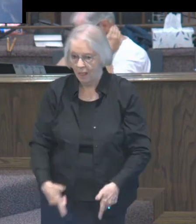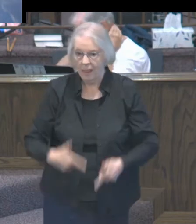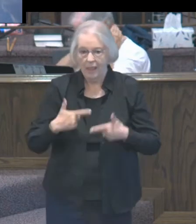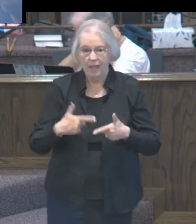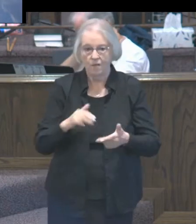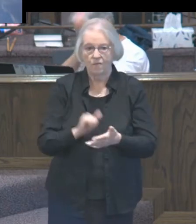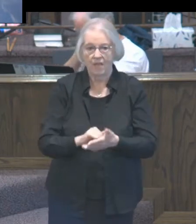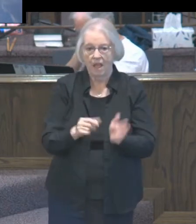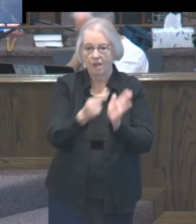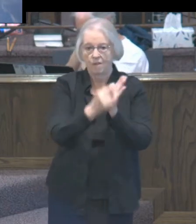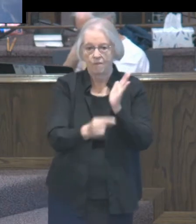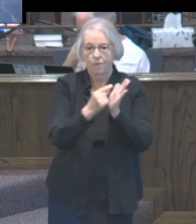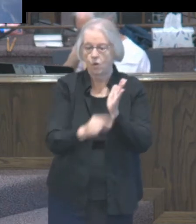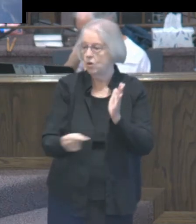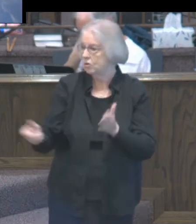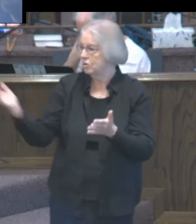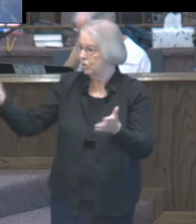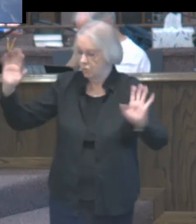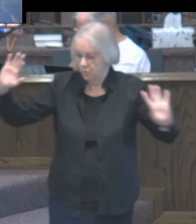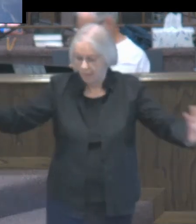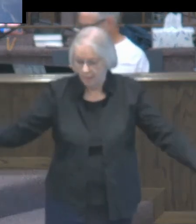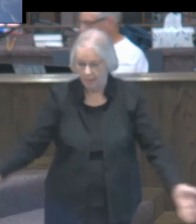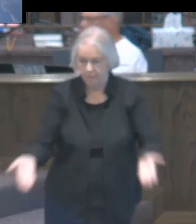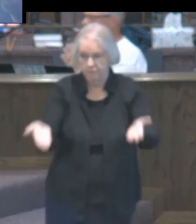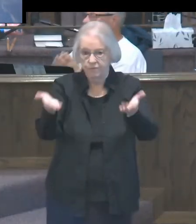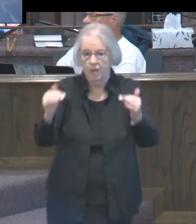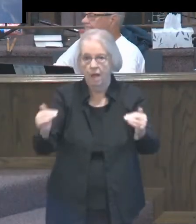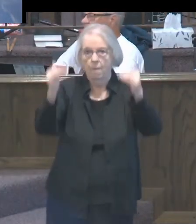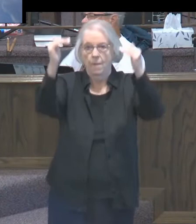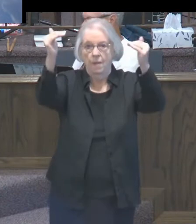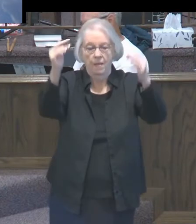you exalt the name of Jesus.